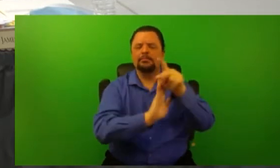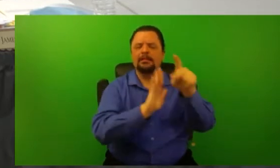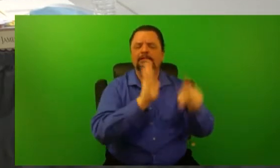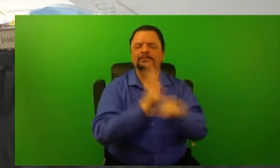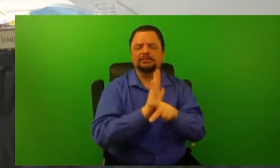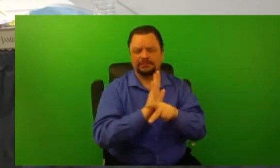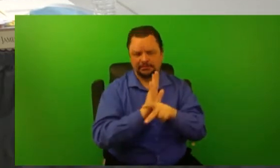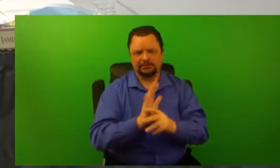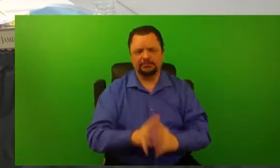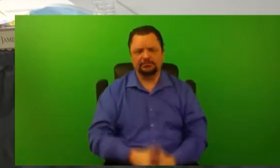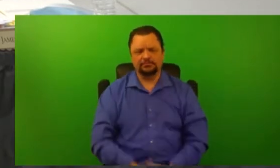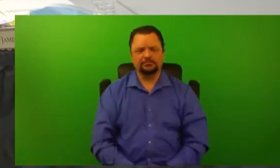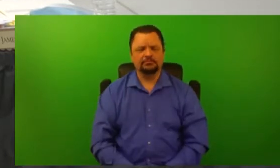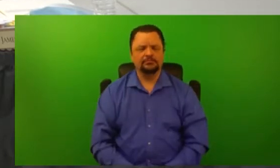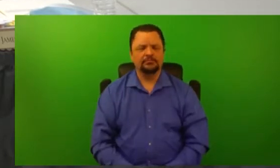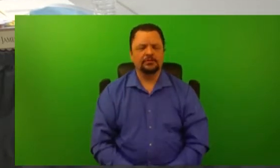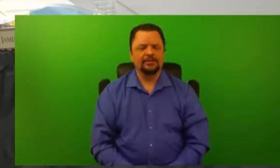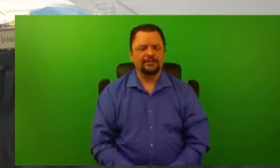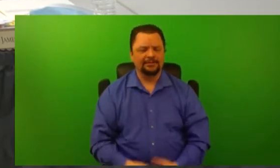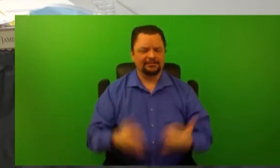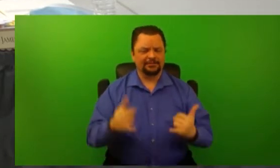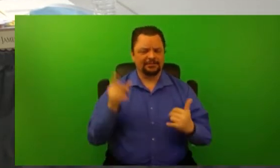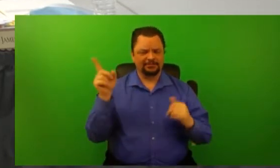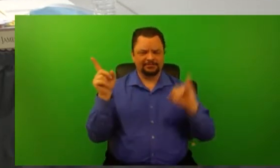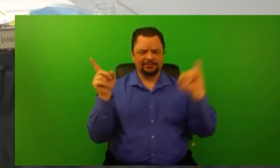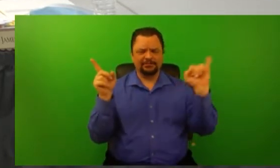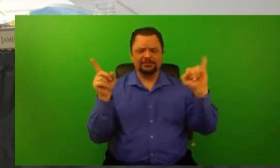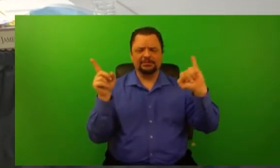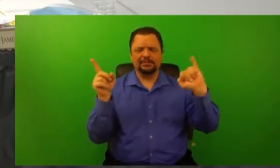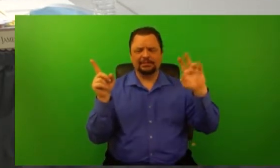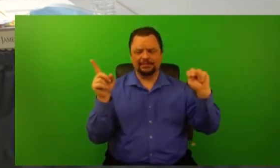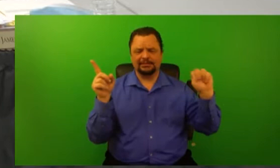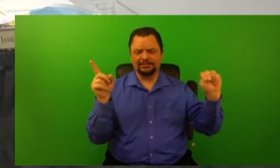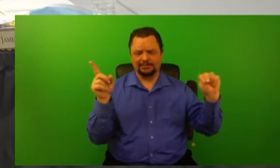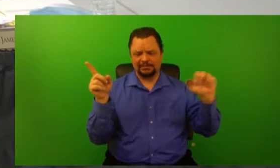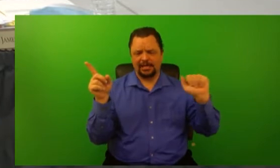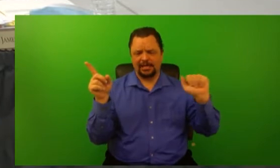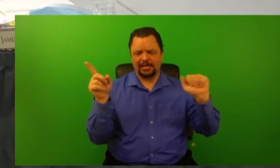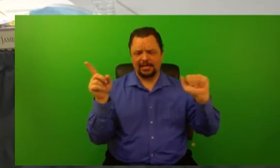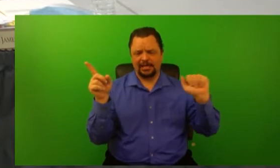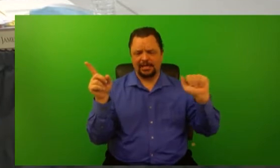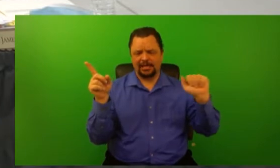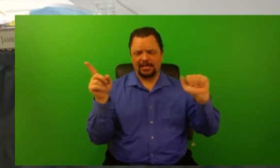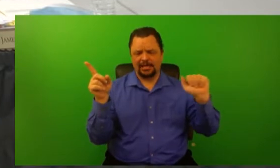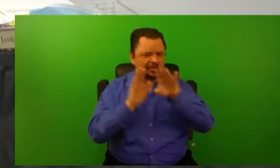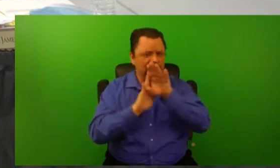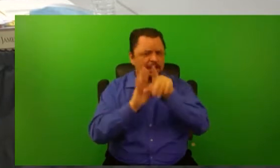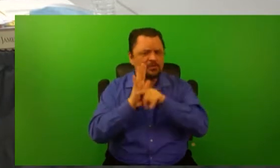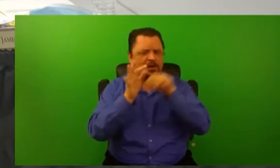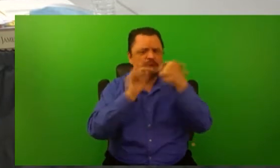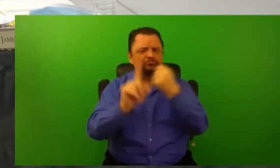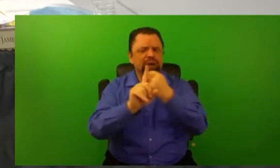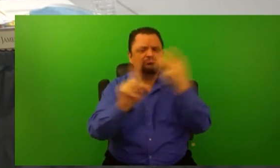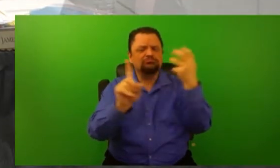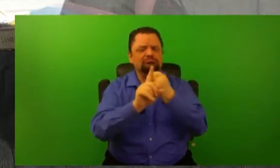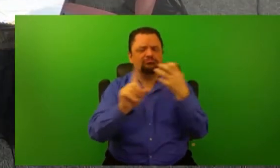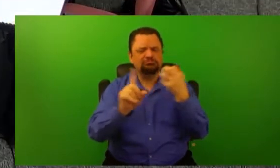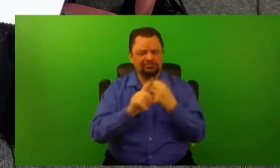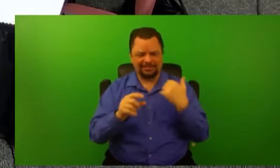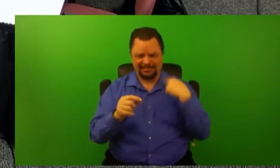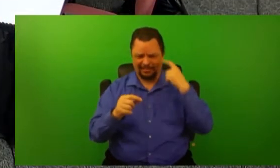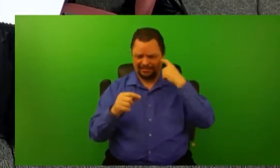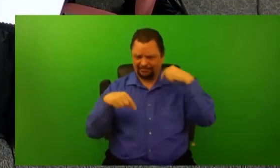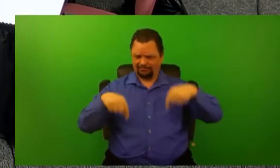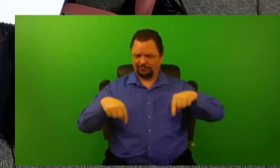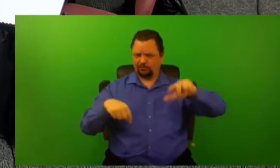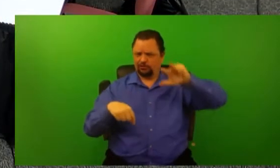Director Ian Ryberg, could you maybe give us a little background on where we are with this? I think this is the third time maybe we've visited this